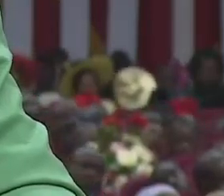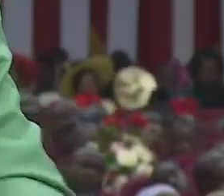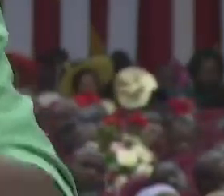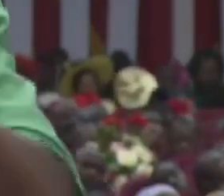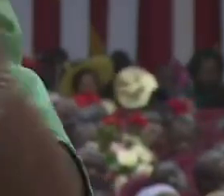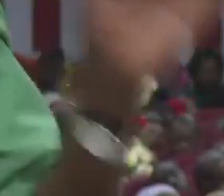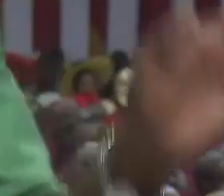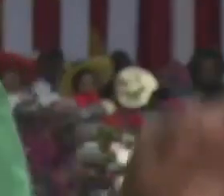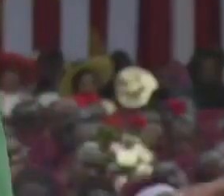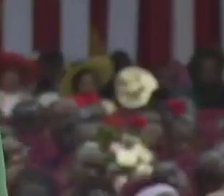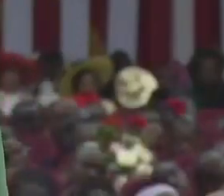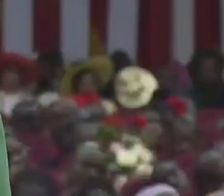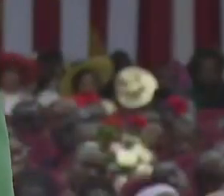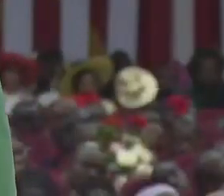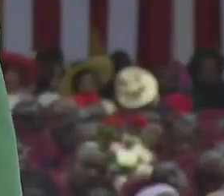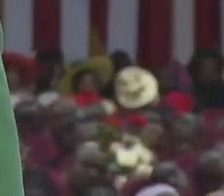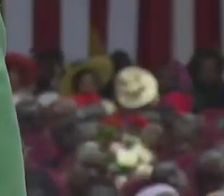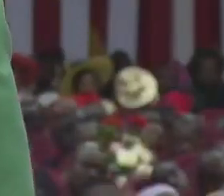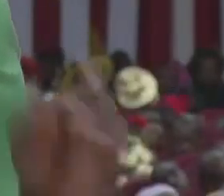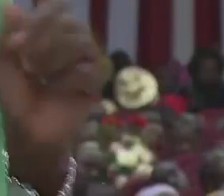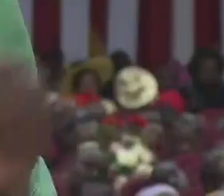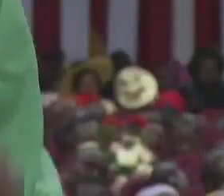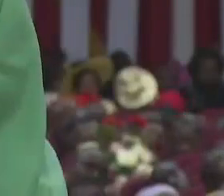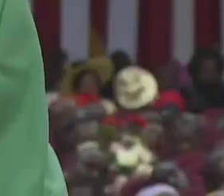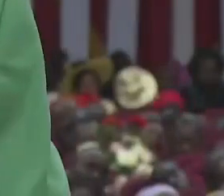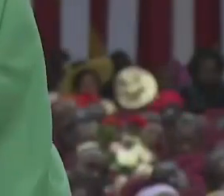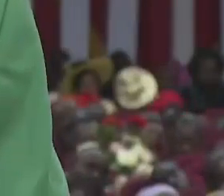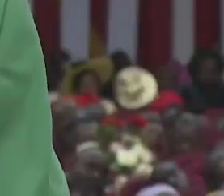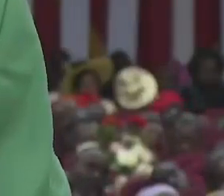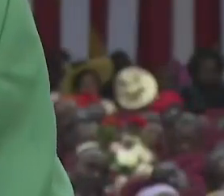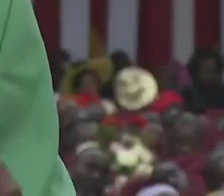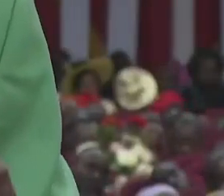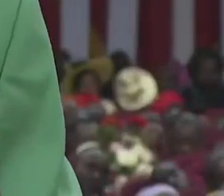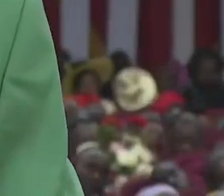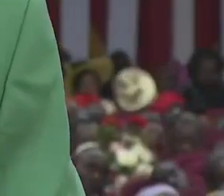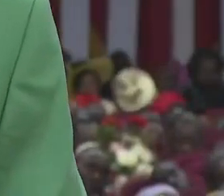things will never be the same again after